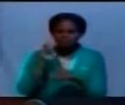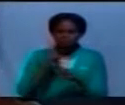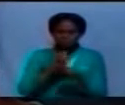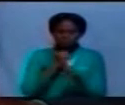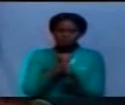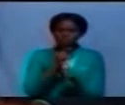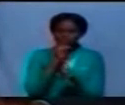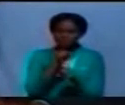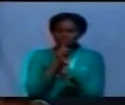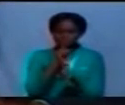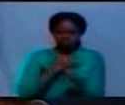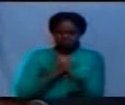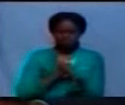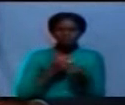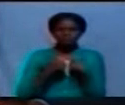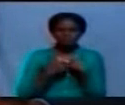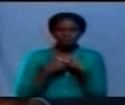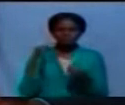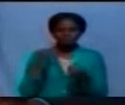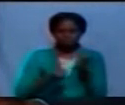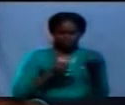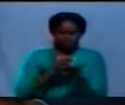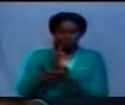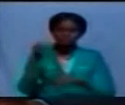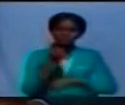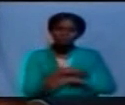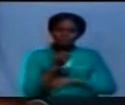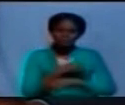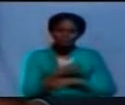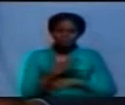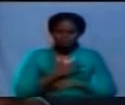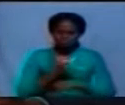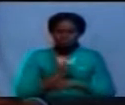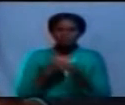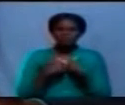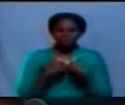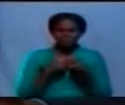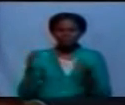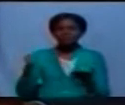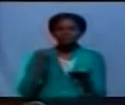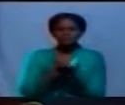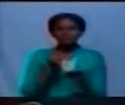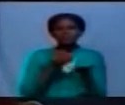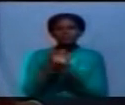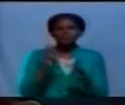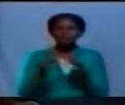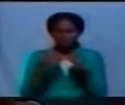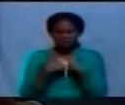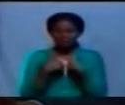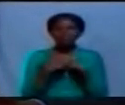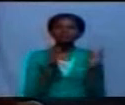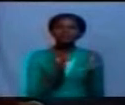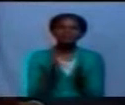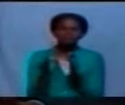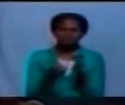sure that I put in the right investments, I employ the right people, I have the right strategies